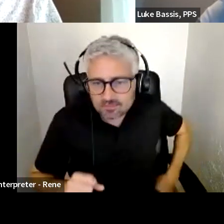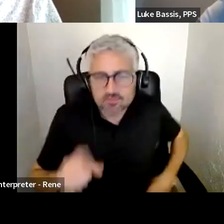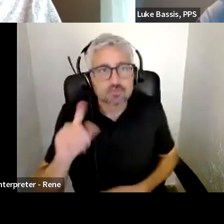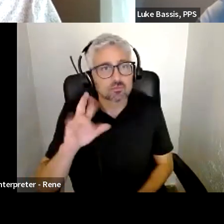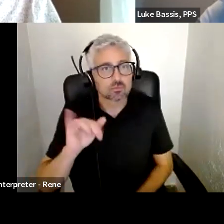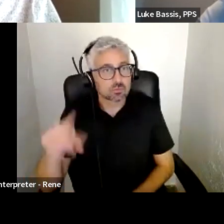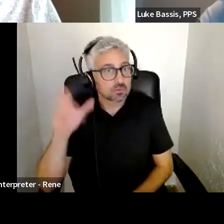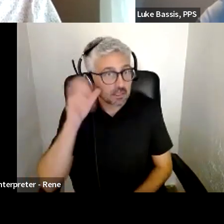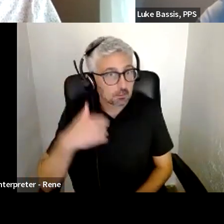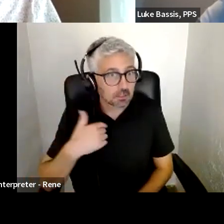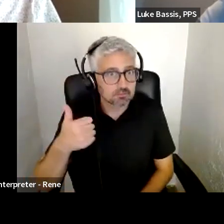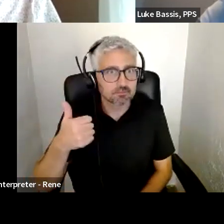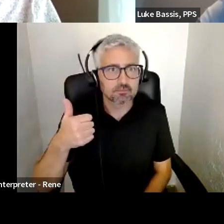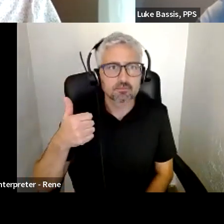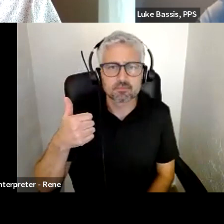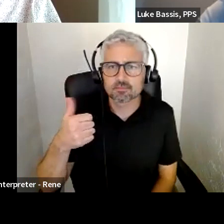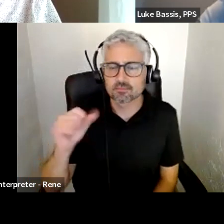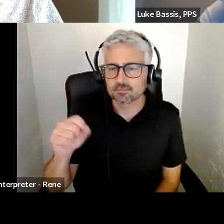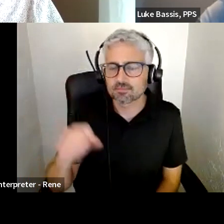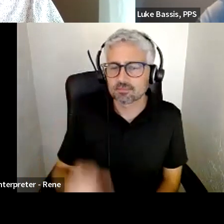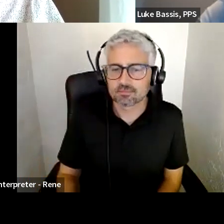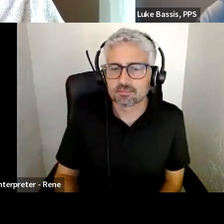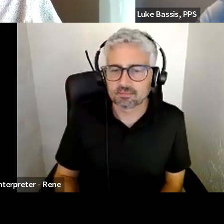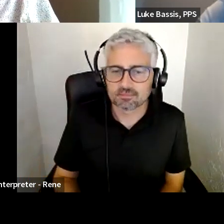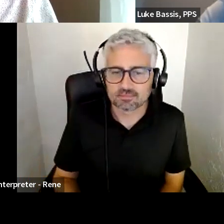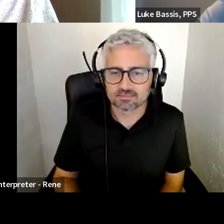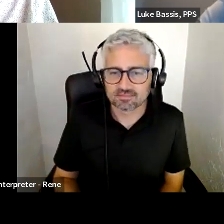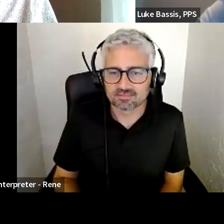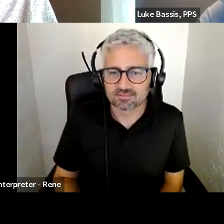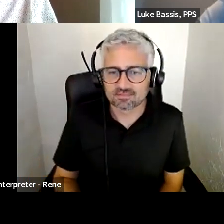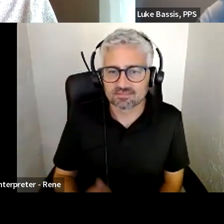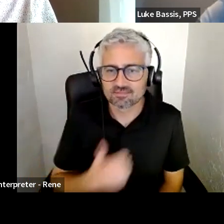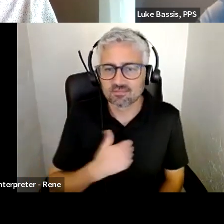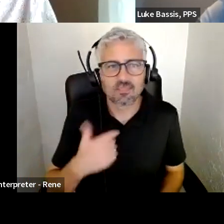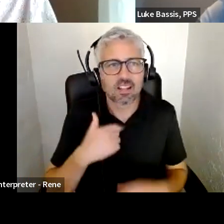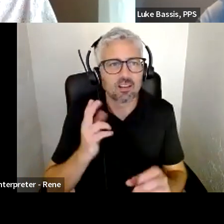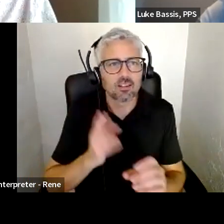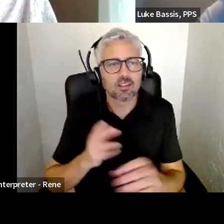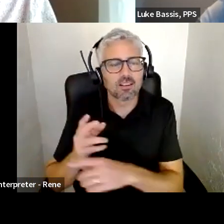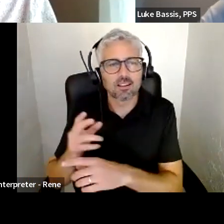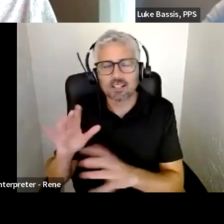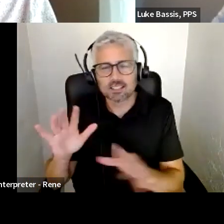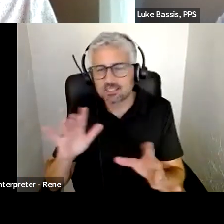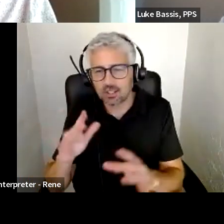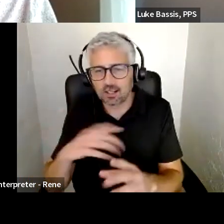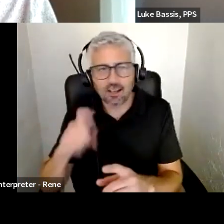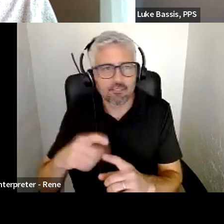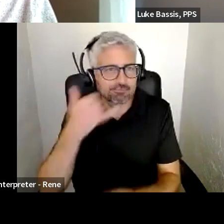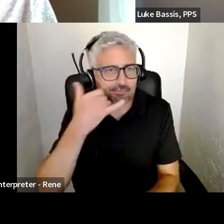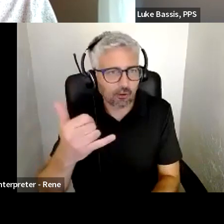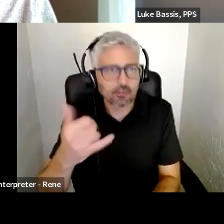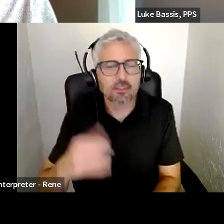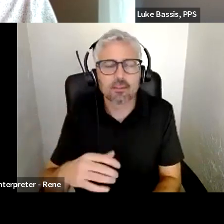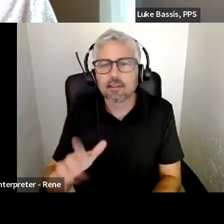you can hear me. Yep, we can hear you. I'm sorry, I had to join by phone today, and so